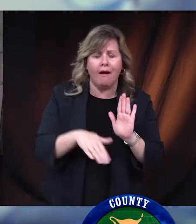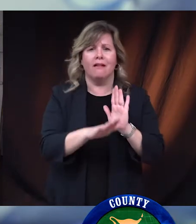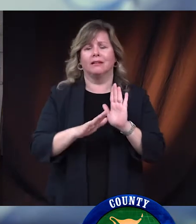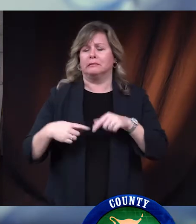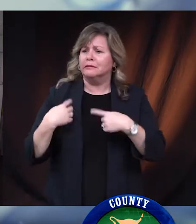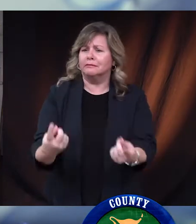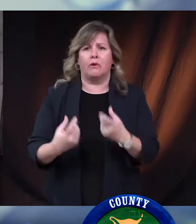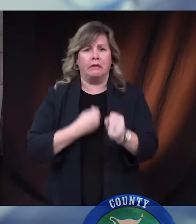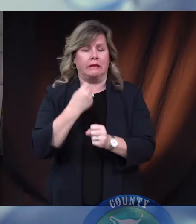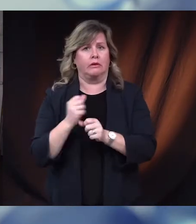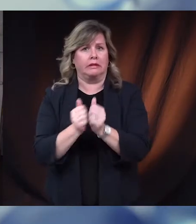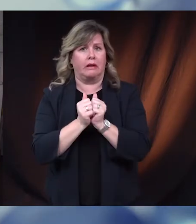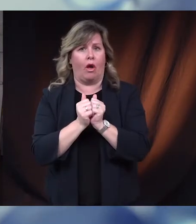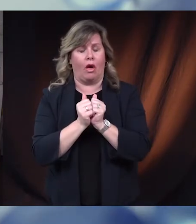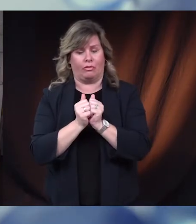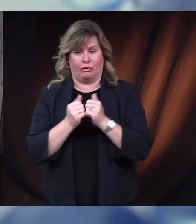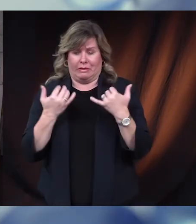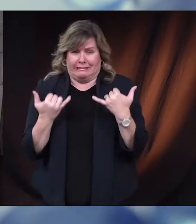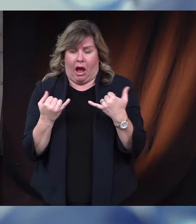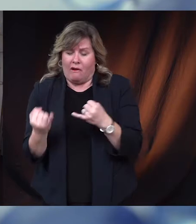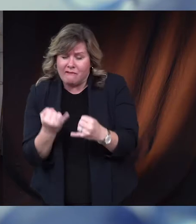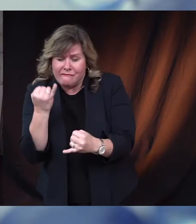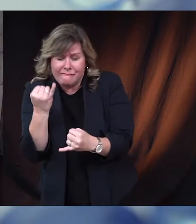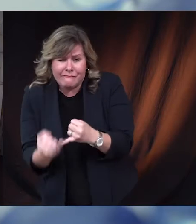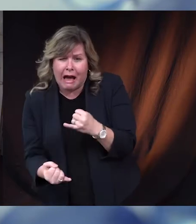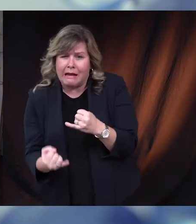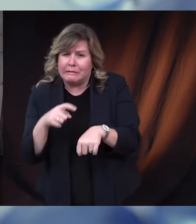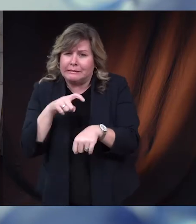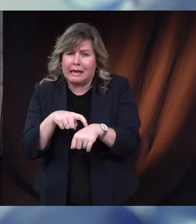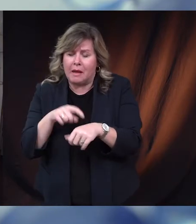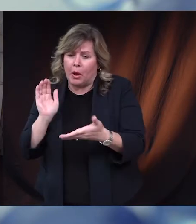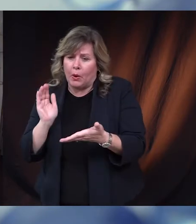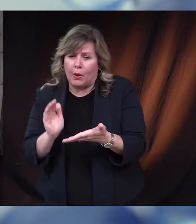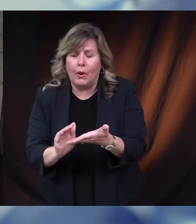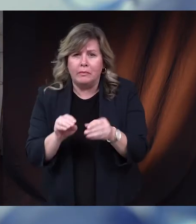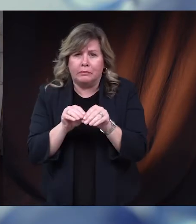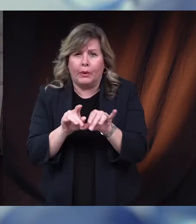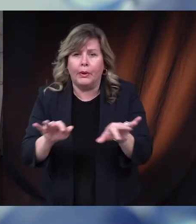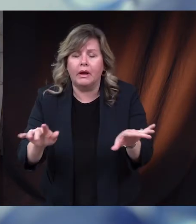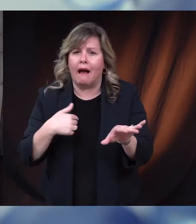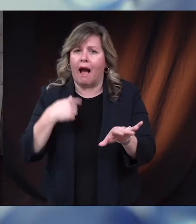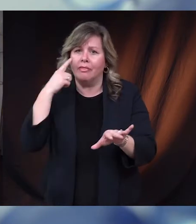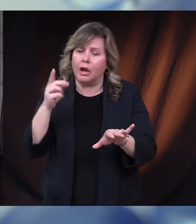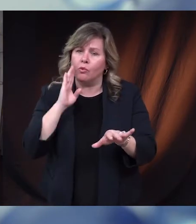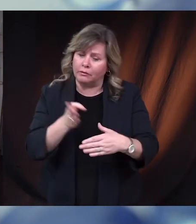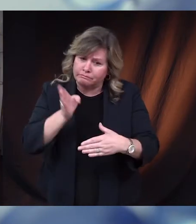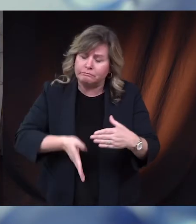final phase of this pandemic. But right now we're in a difficult position, and let me explain